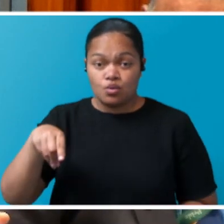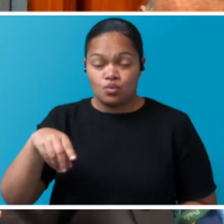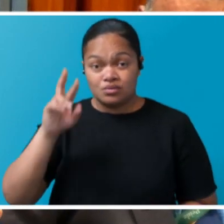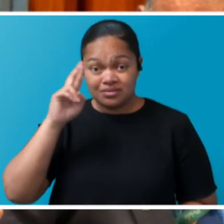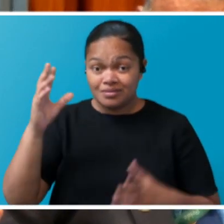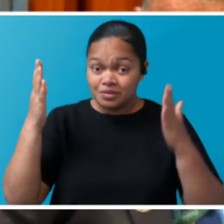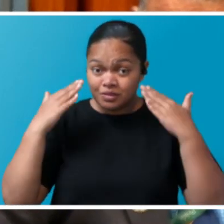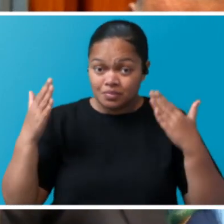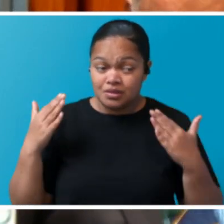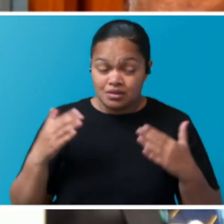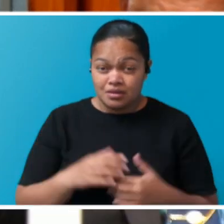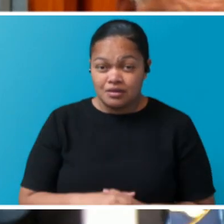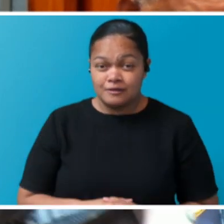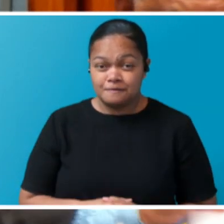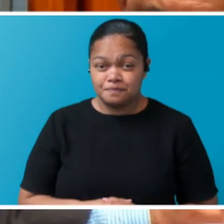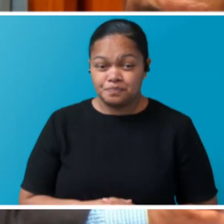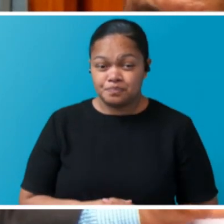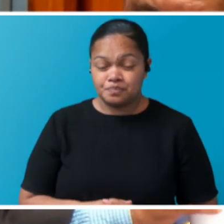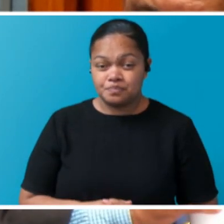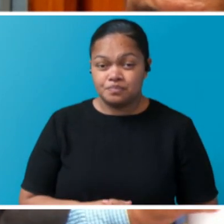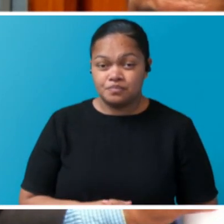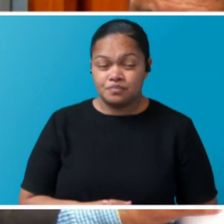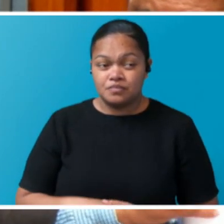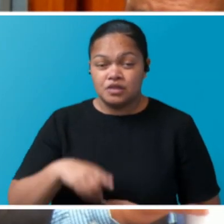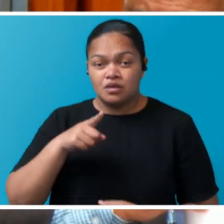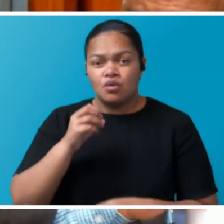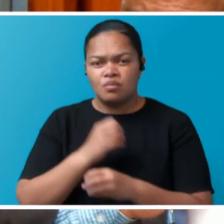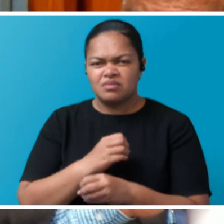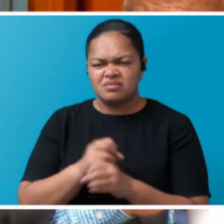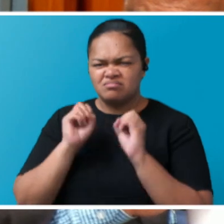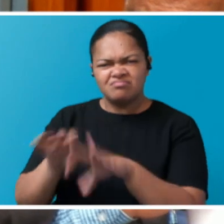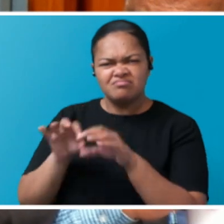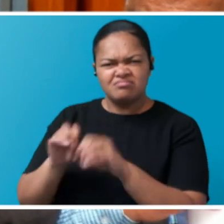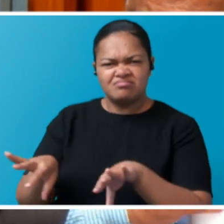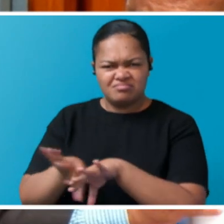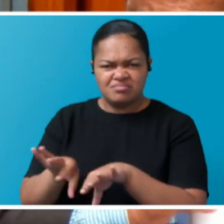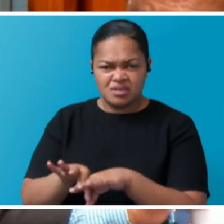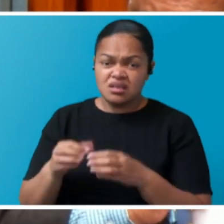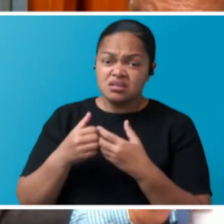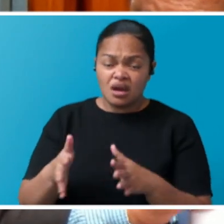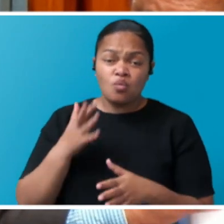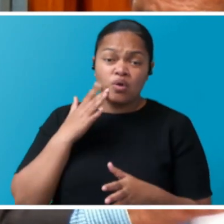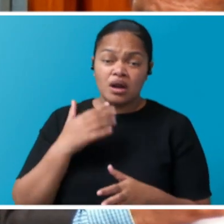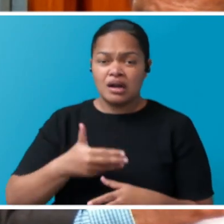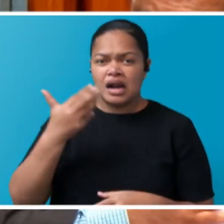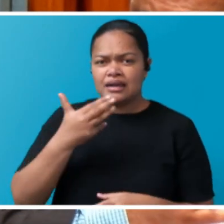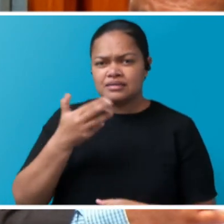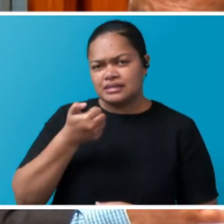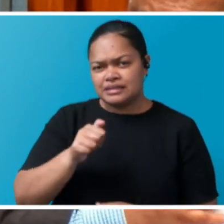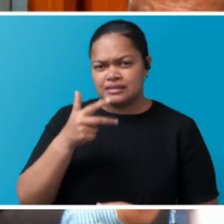the Vunato landfill is an open aerobic evaporation dump site that has been in operation since 1968,